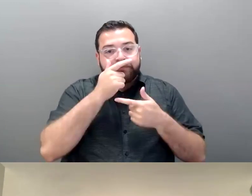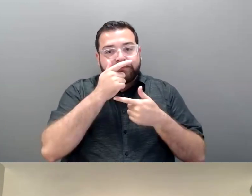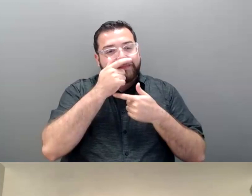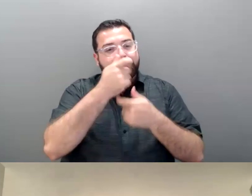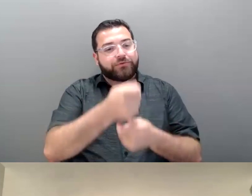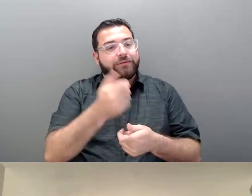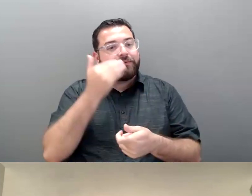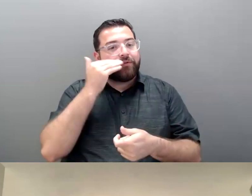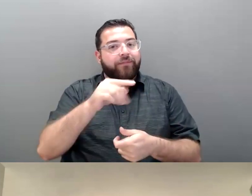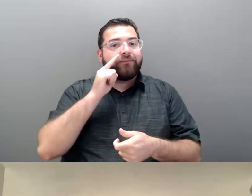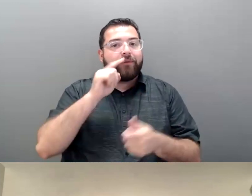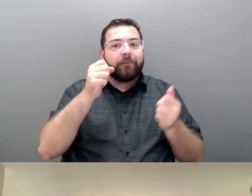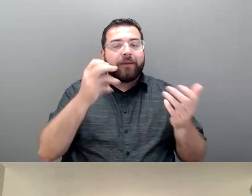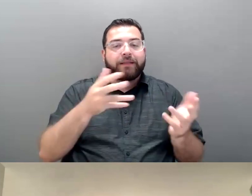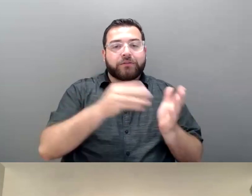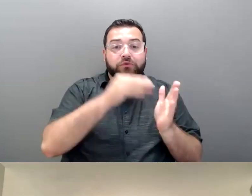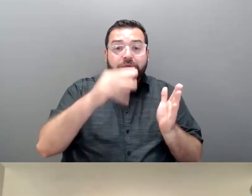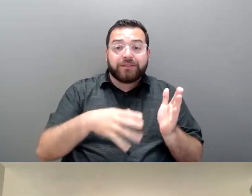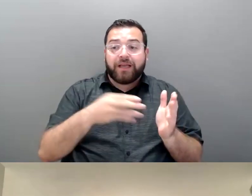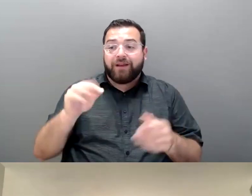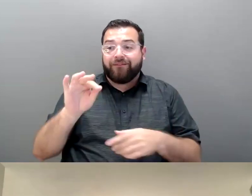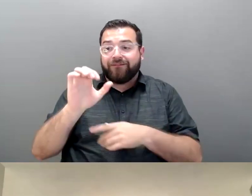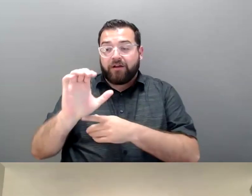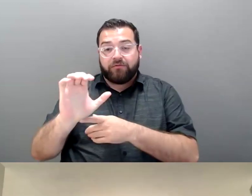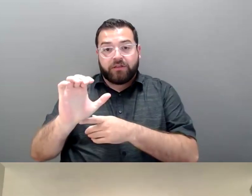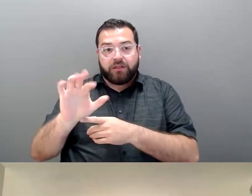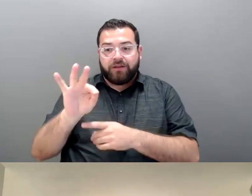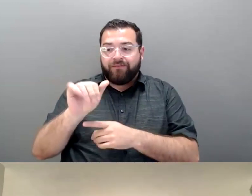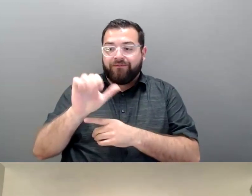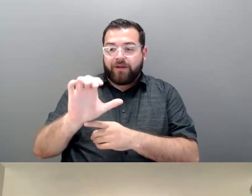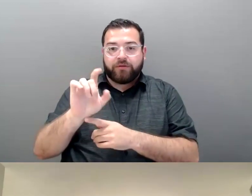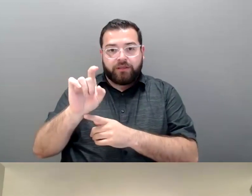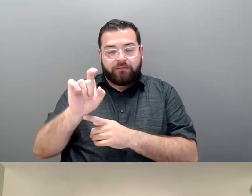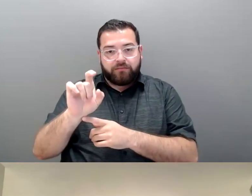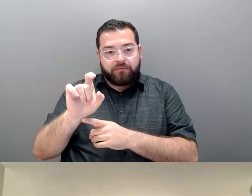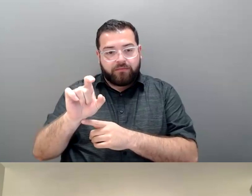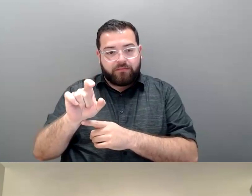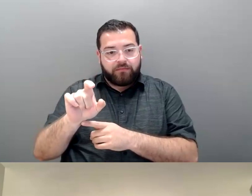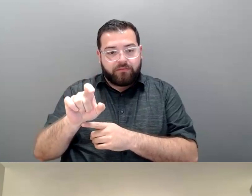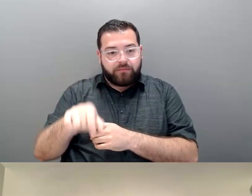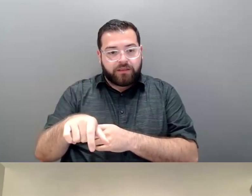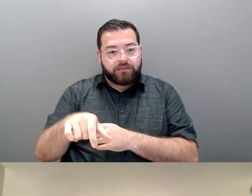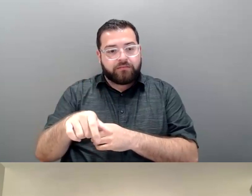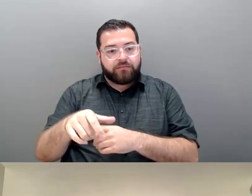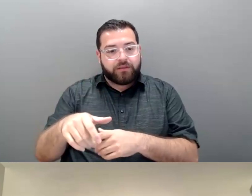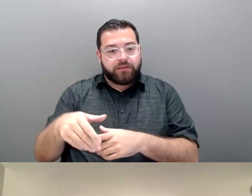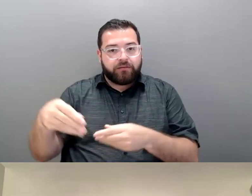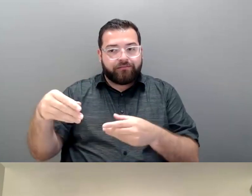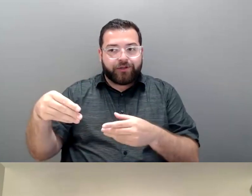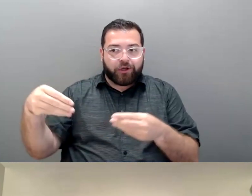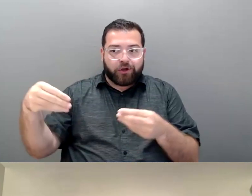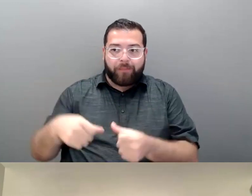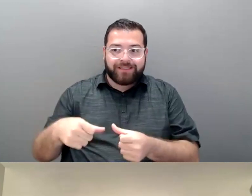for students and faculty, right? And faculty need to be compensated for taking it, or it's professional